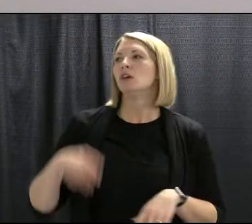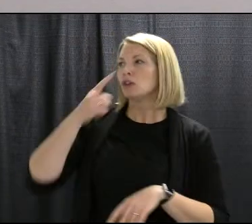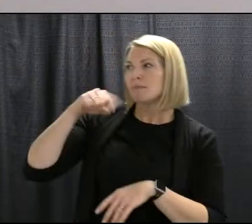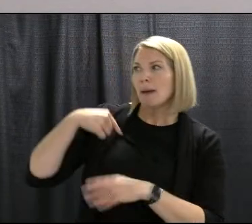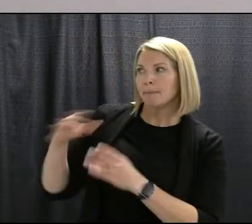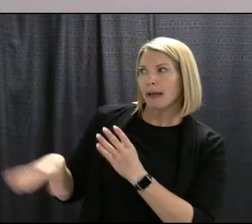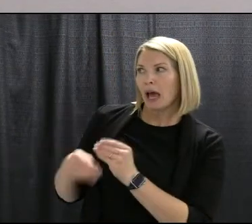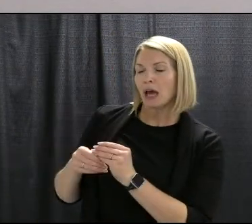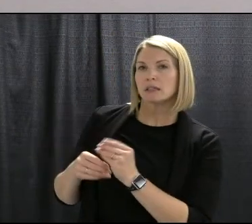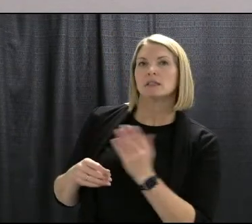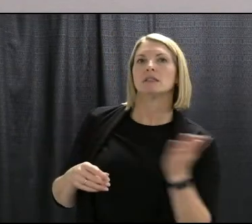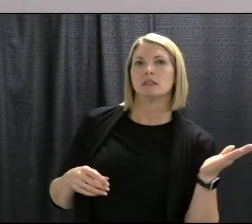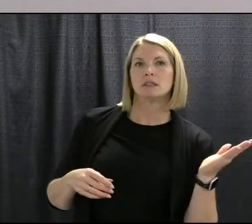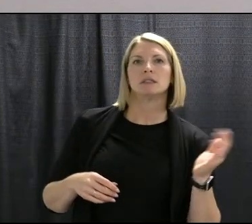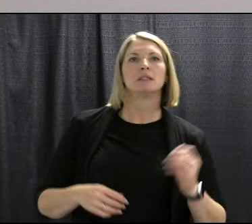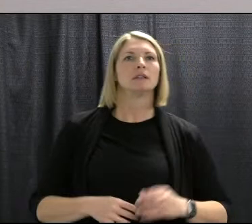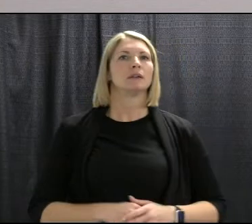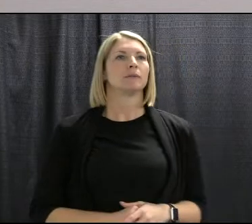this?